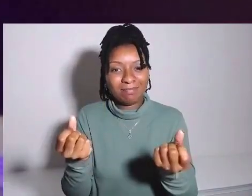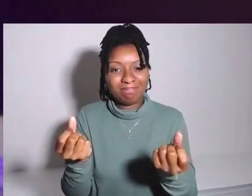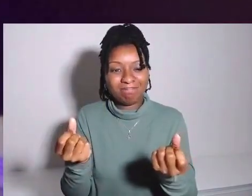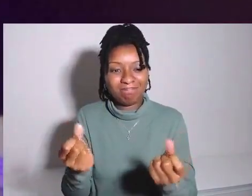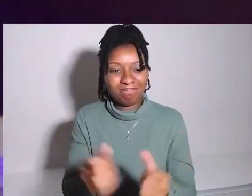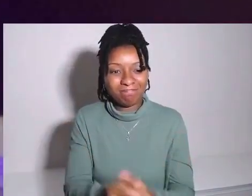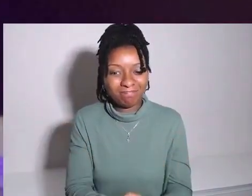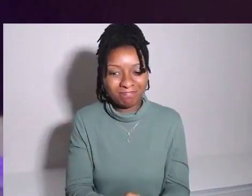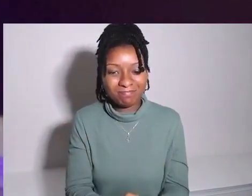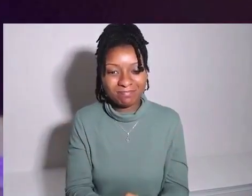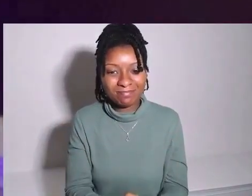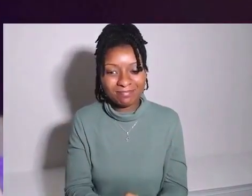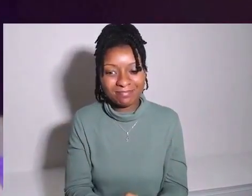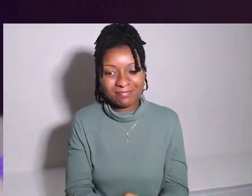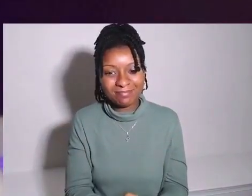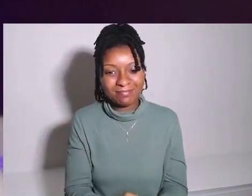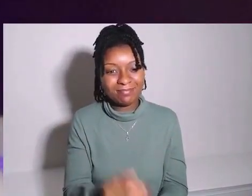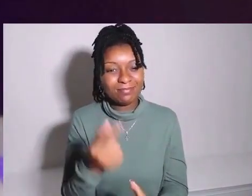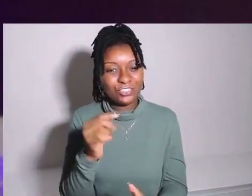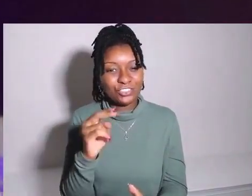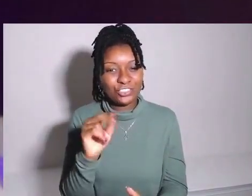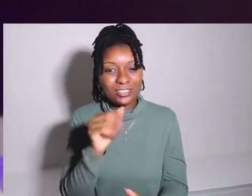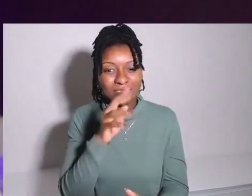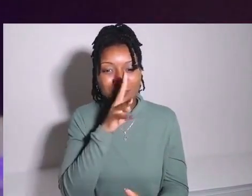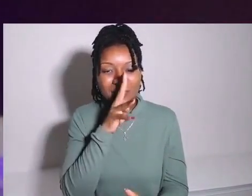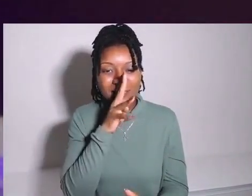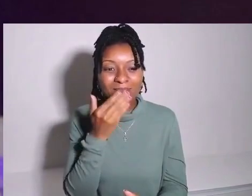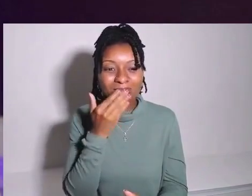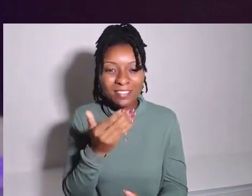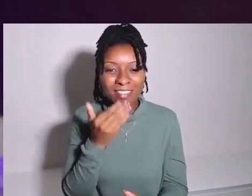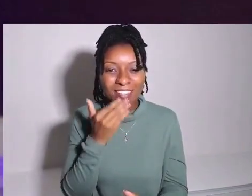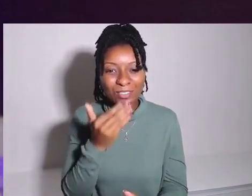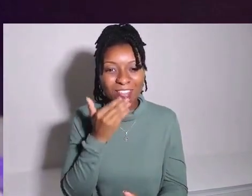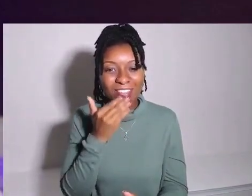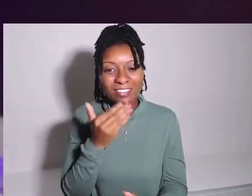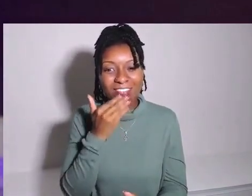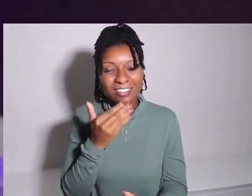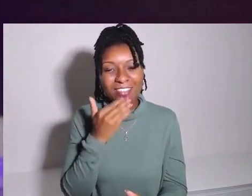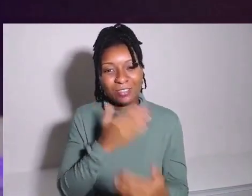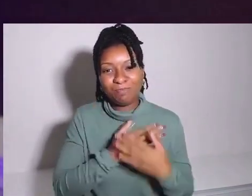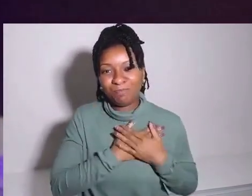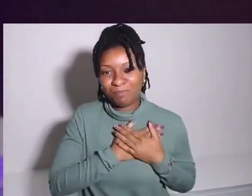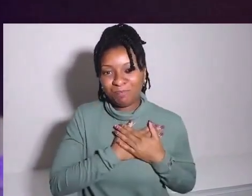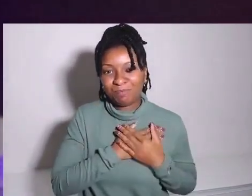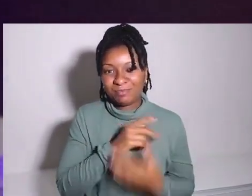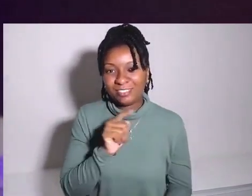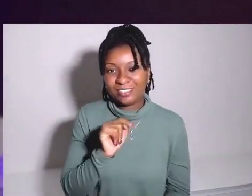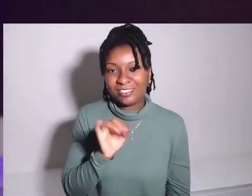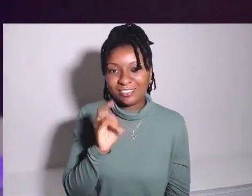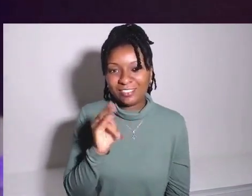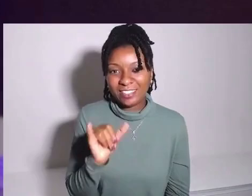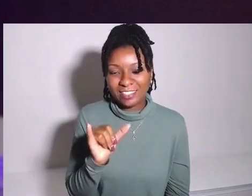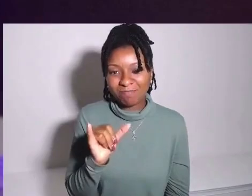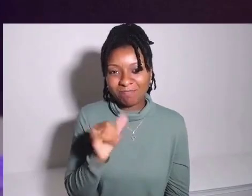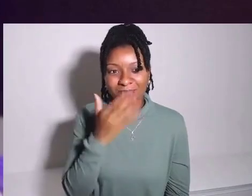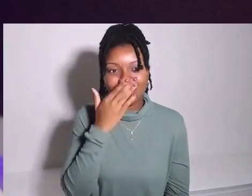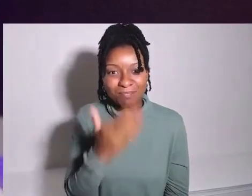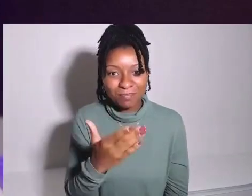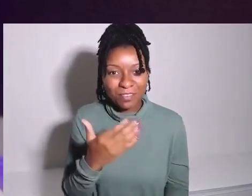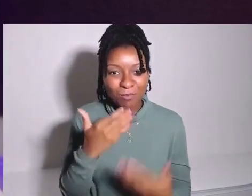Thank you. Thank you. Thank you. Thank you, dear Tiffany. Thank you. Grateful for